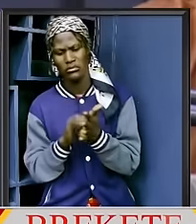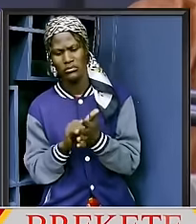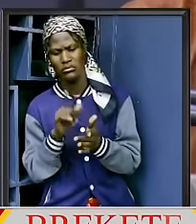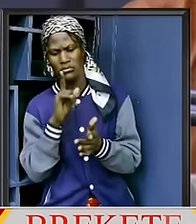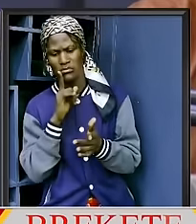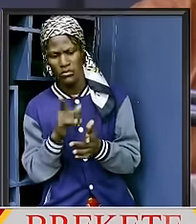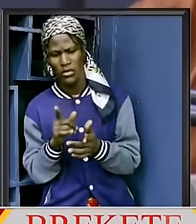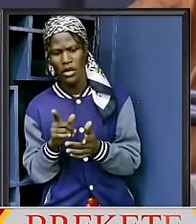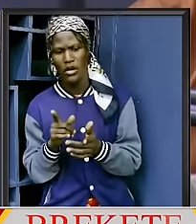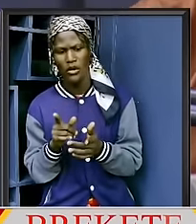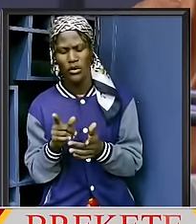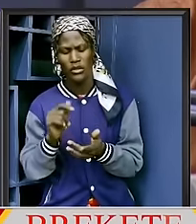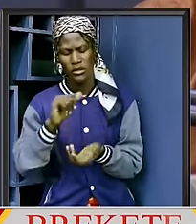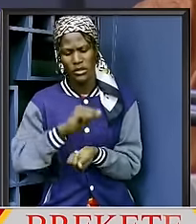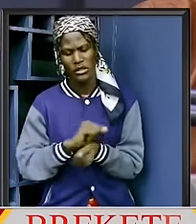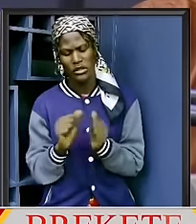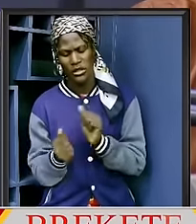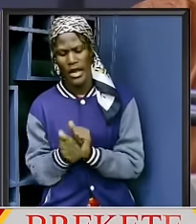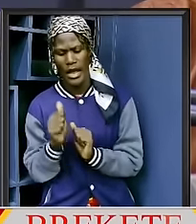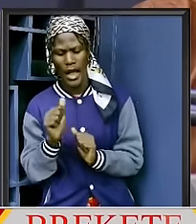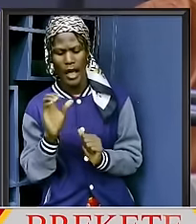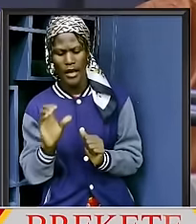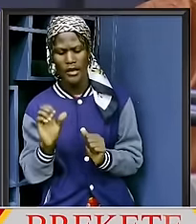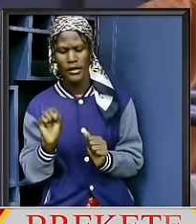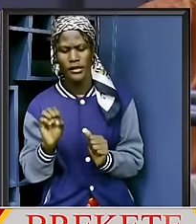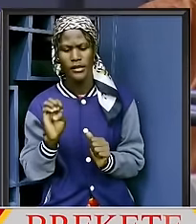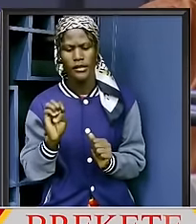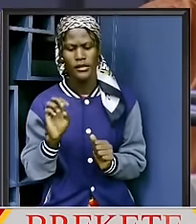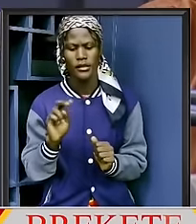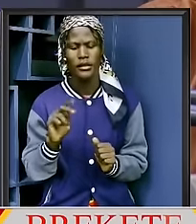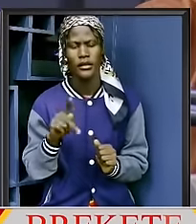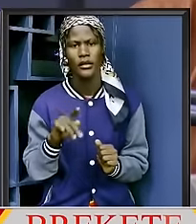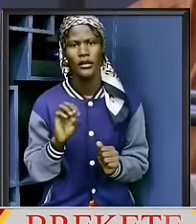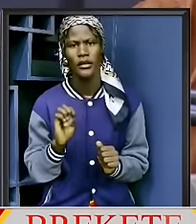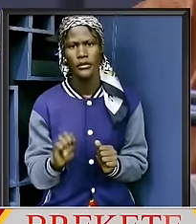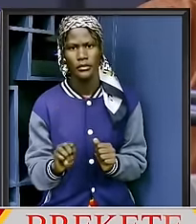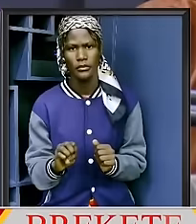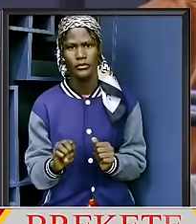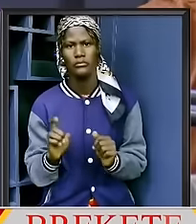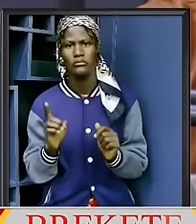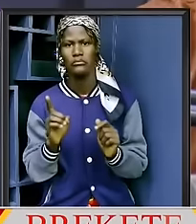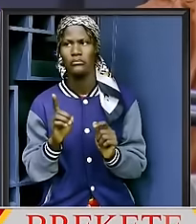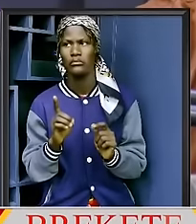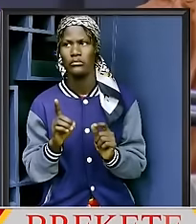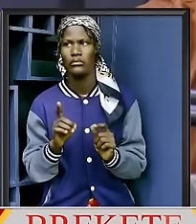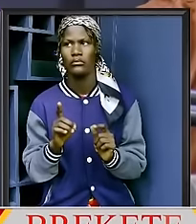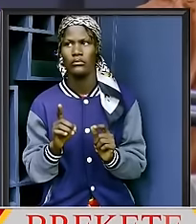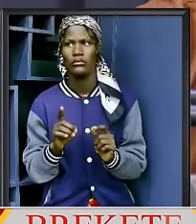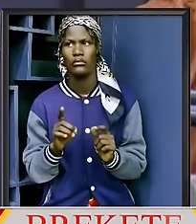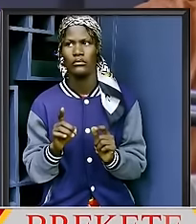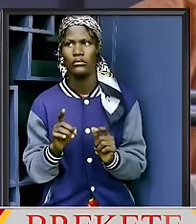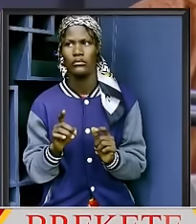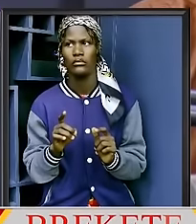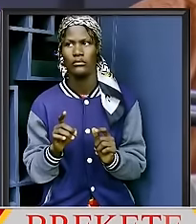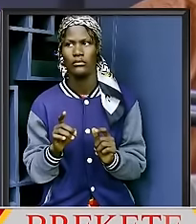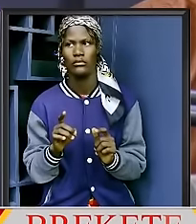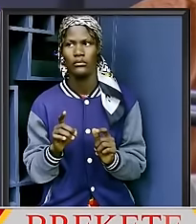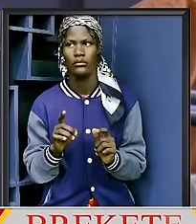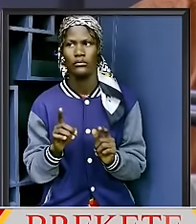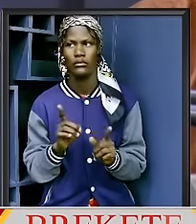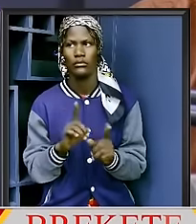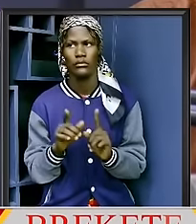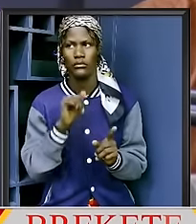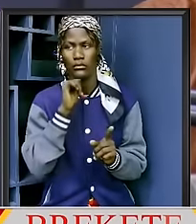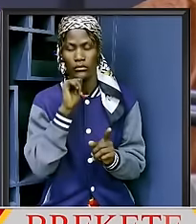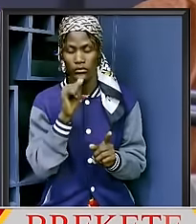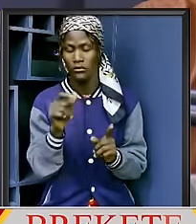accept it. Nobody talks, say this calculation, no, they correct. No. Are you sure? Daddy, I'm still explaining, sir.